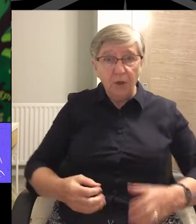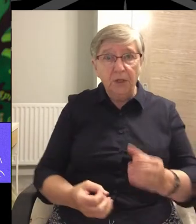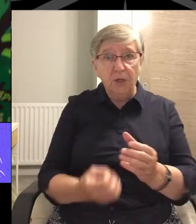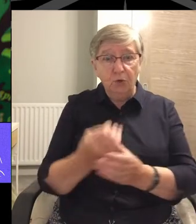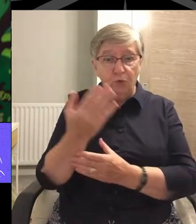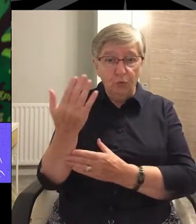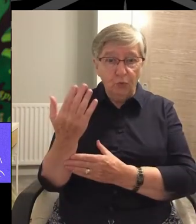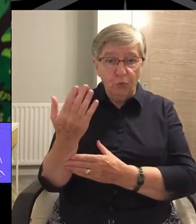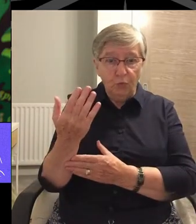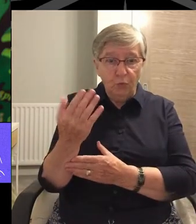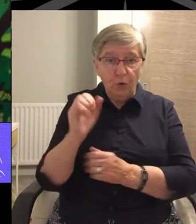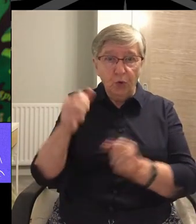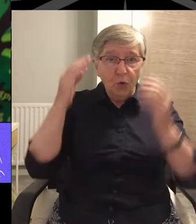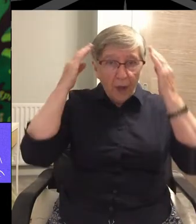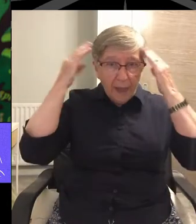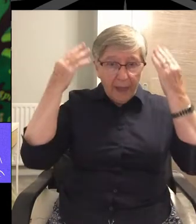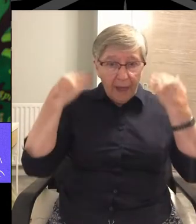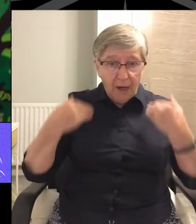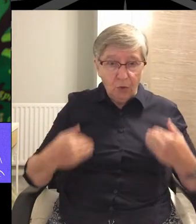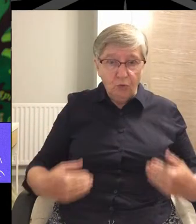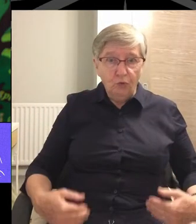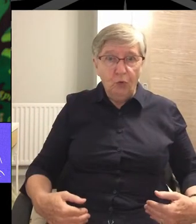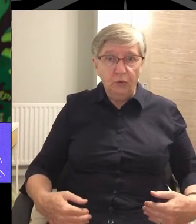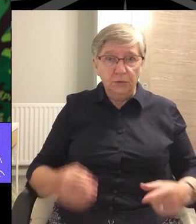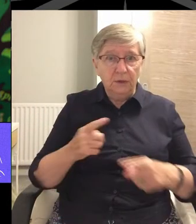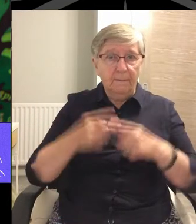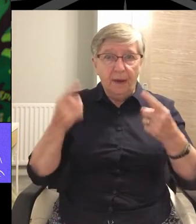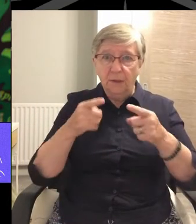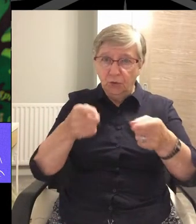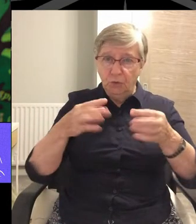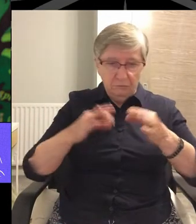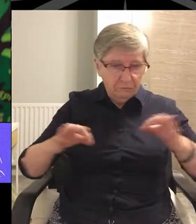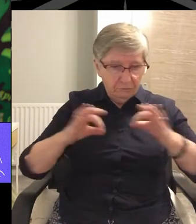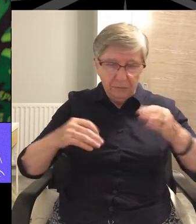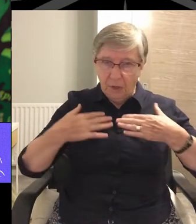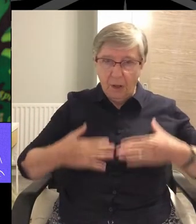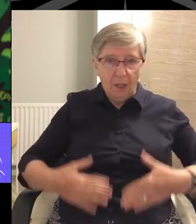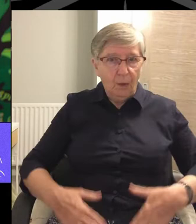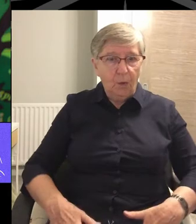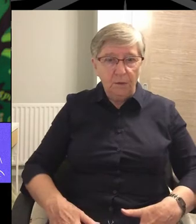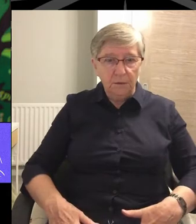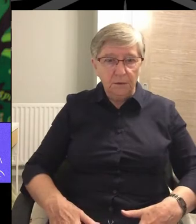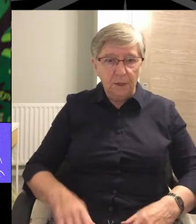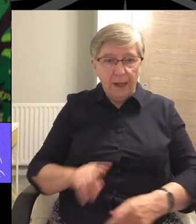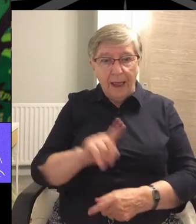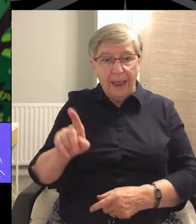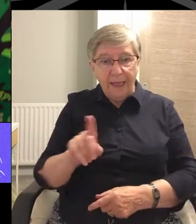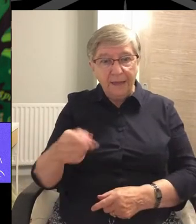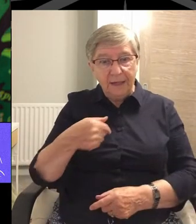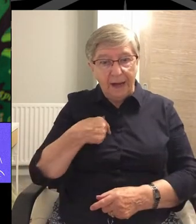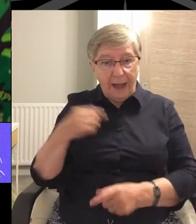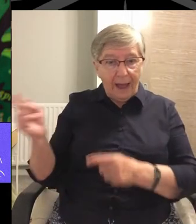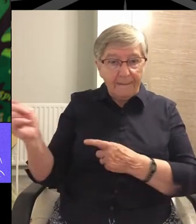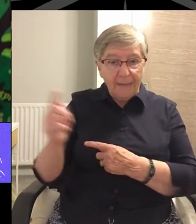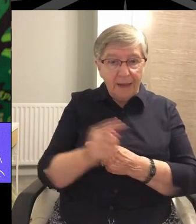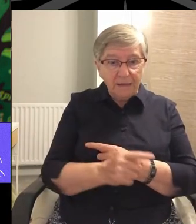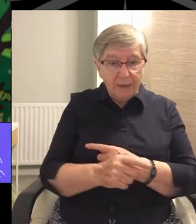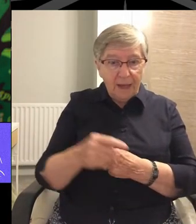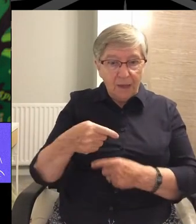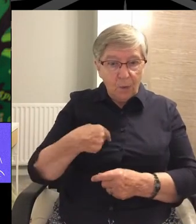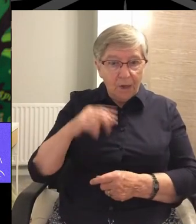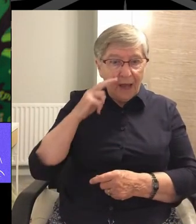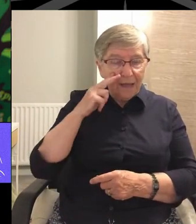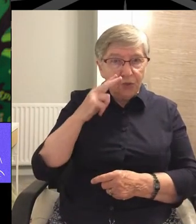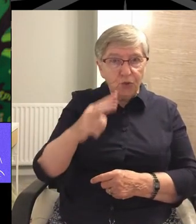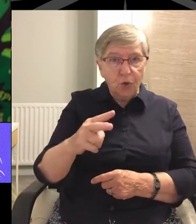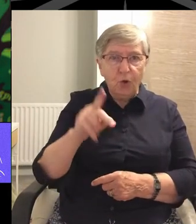formed and your hair had grown, yet you were stark naked. And later I passed by, and when I looked at you and saw that you were old enough